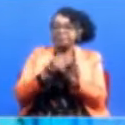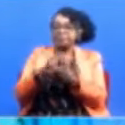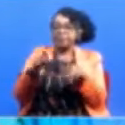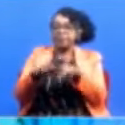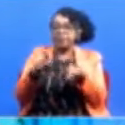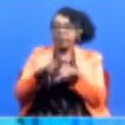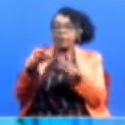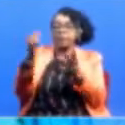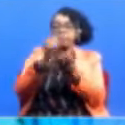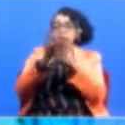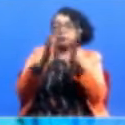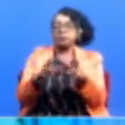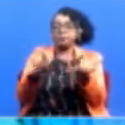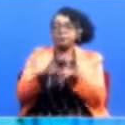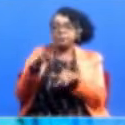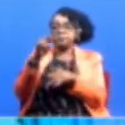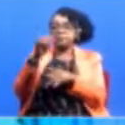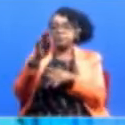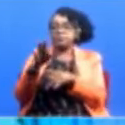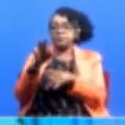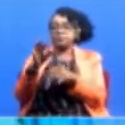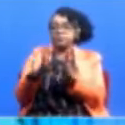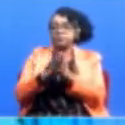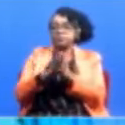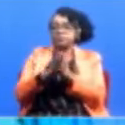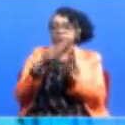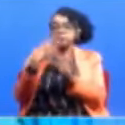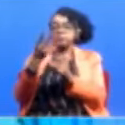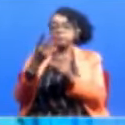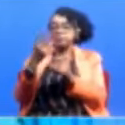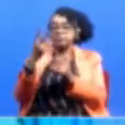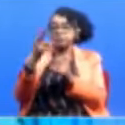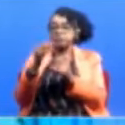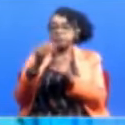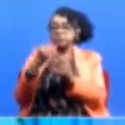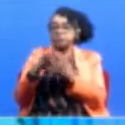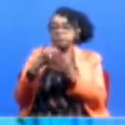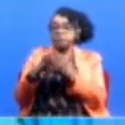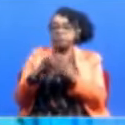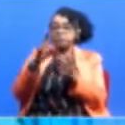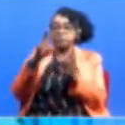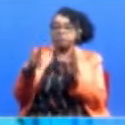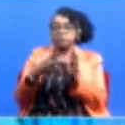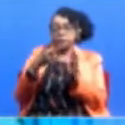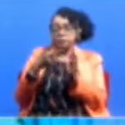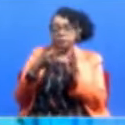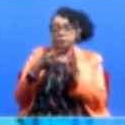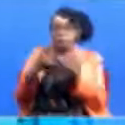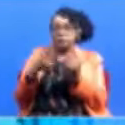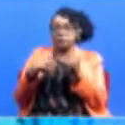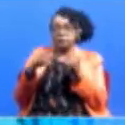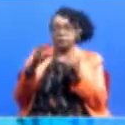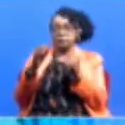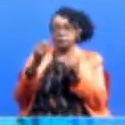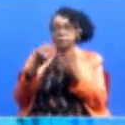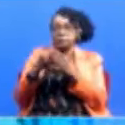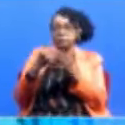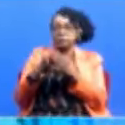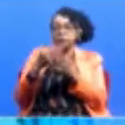employers, NSSF will deduct between 420 shillings and 2,060 shillings from